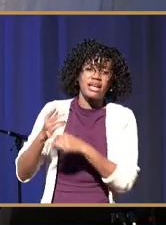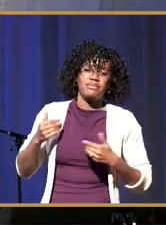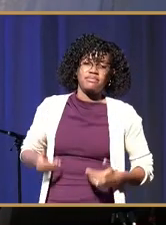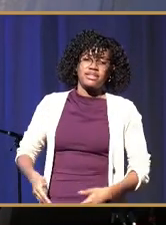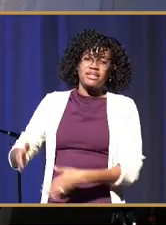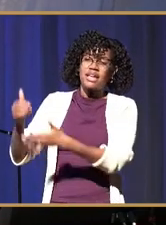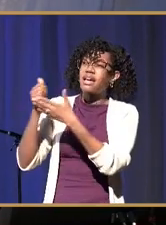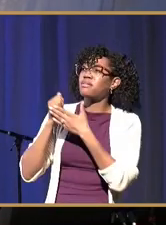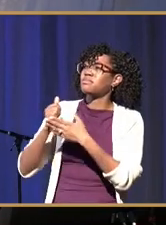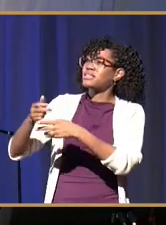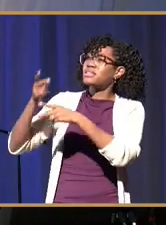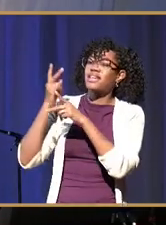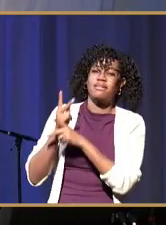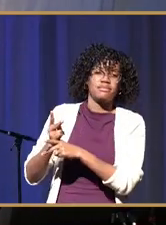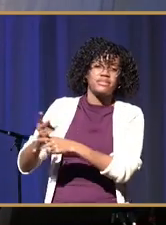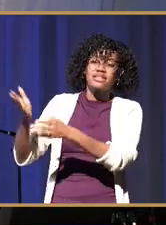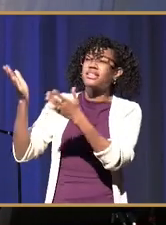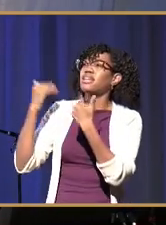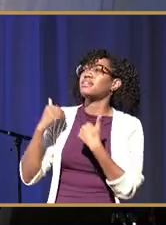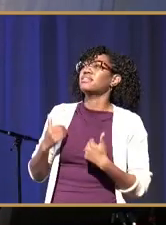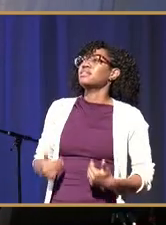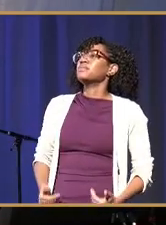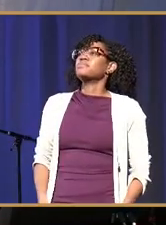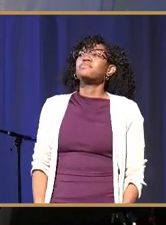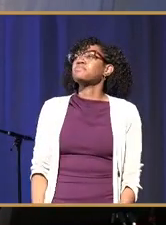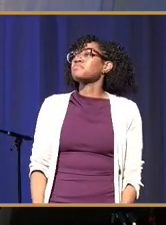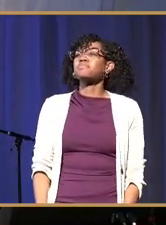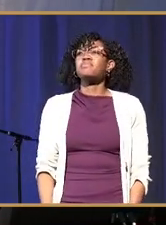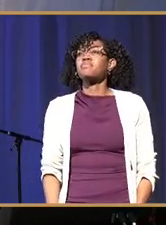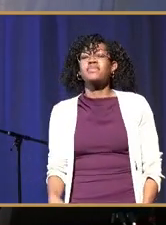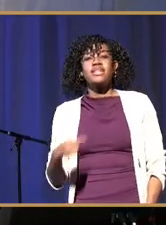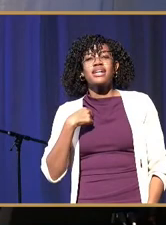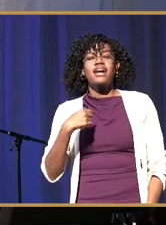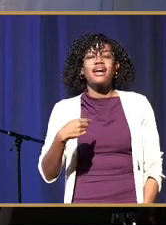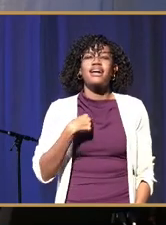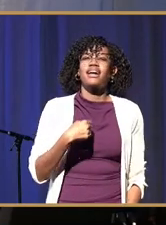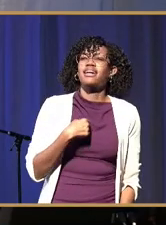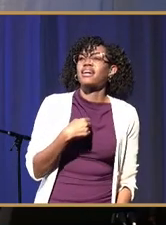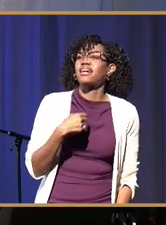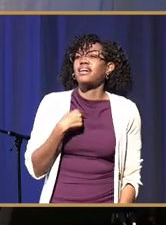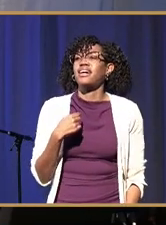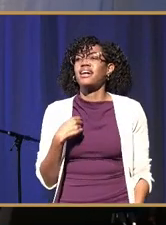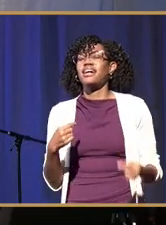me, kept me, helped me, kept me. And